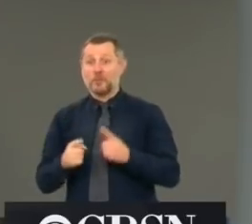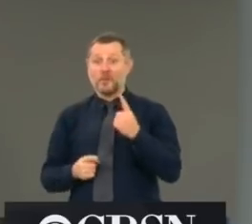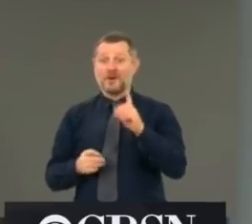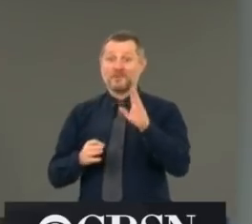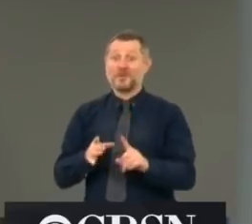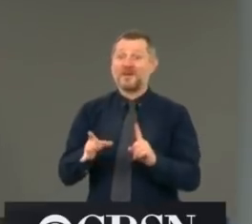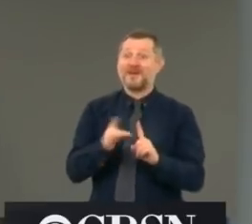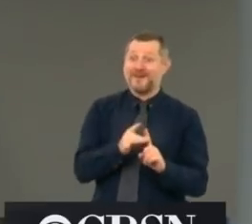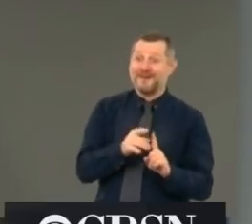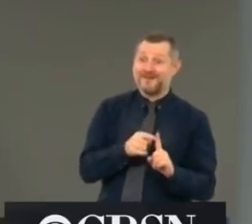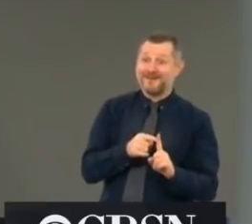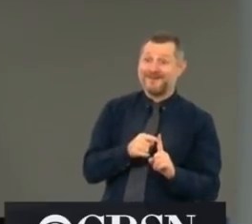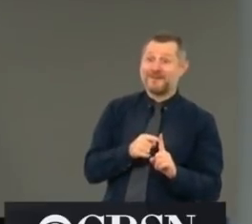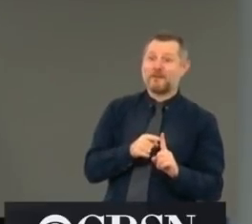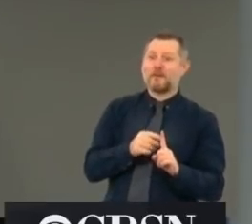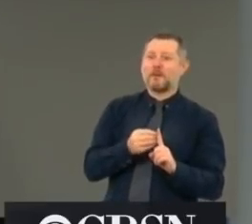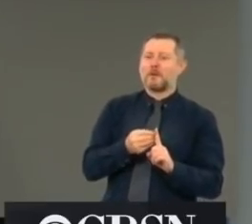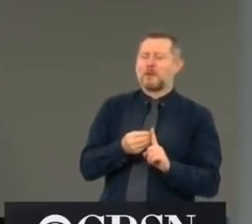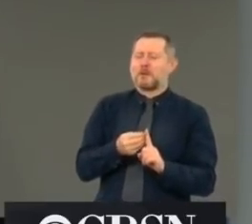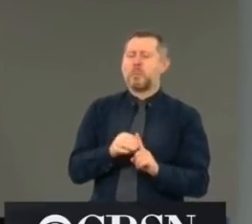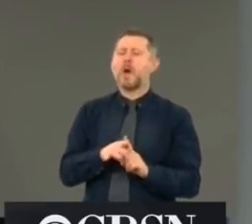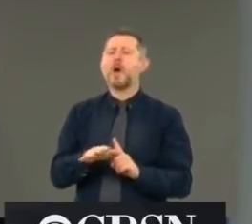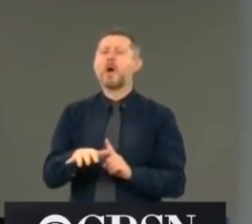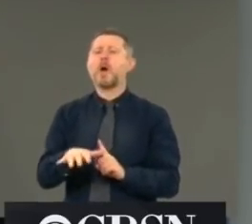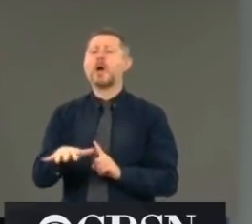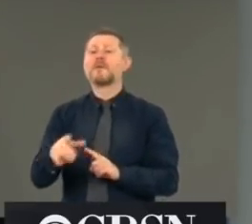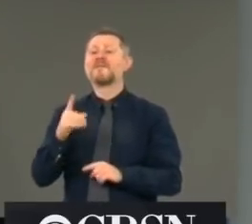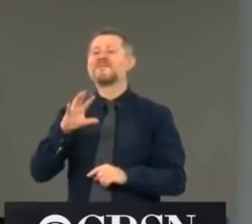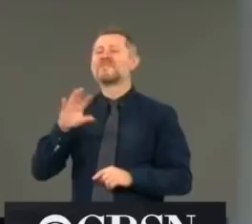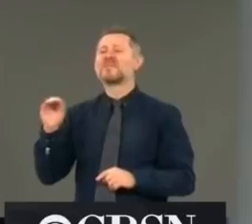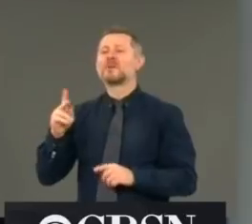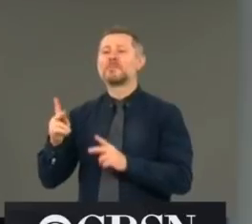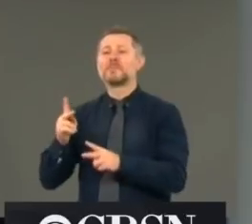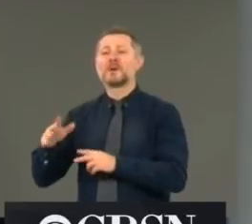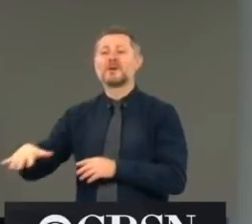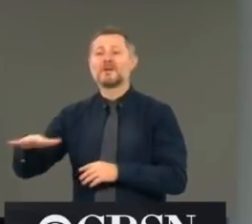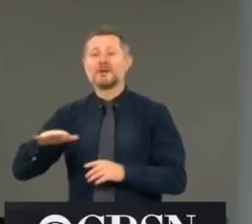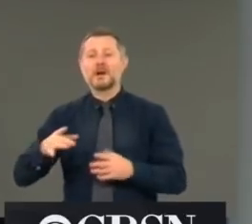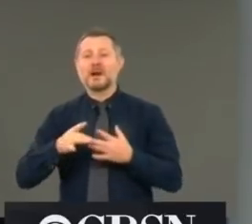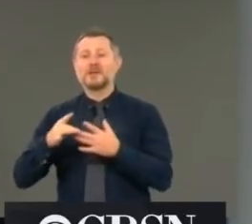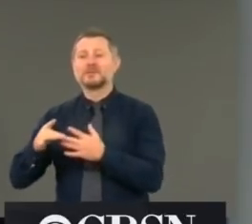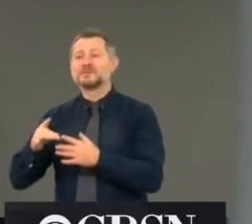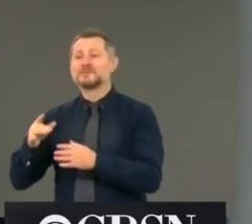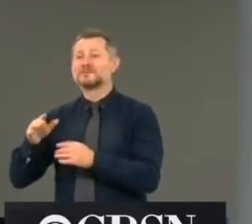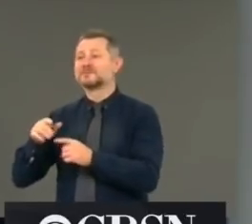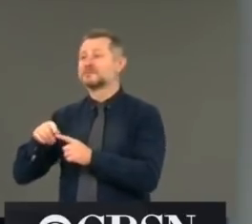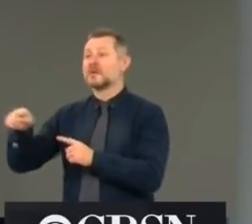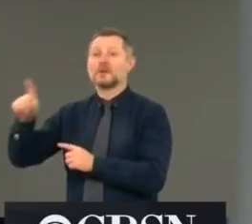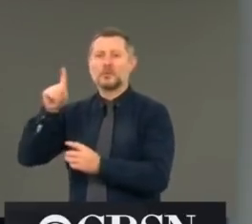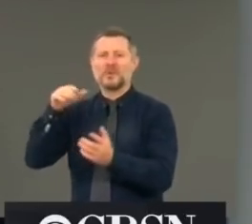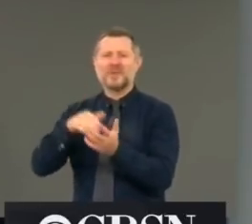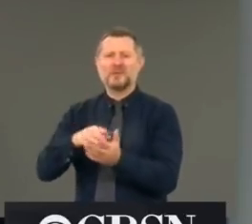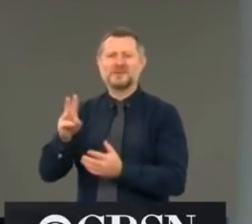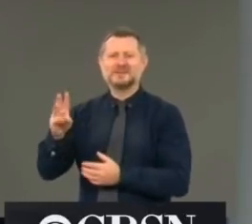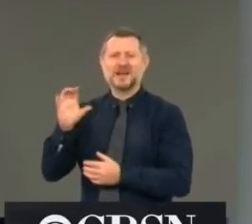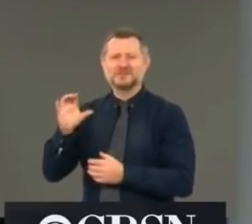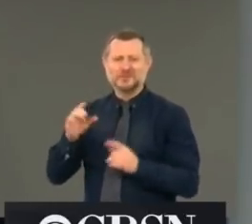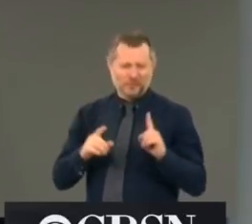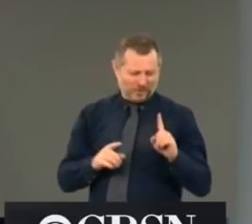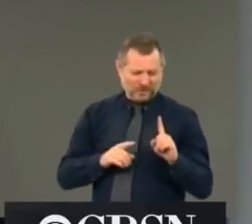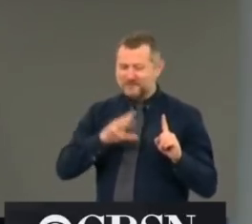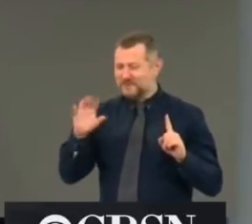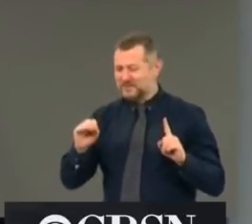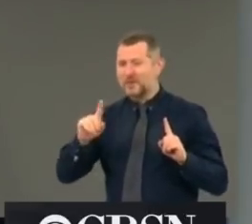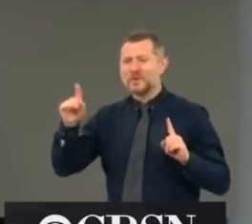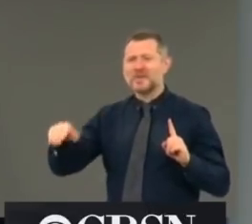that. That resulted in 1,600 cases of H1N1. We had a mumps outbreak once, one